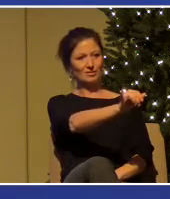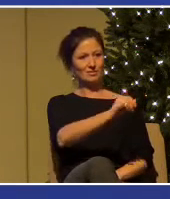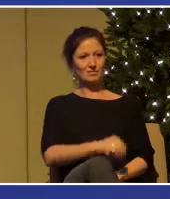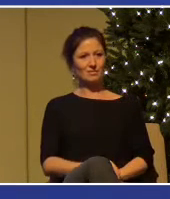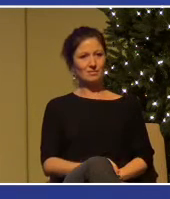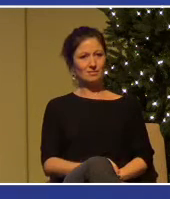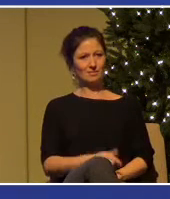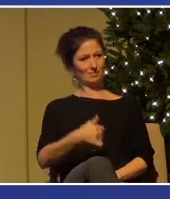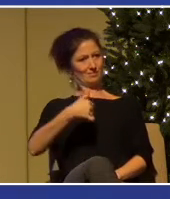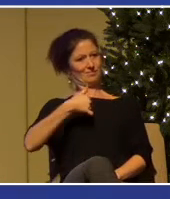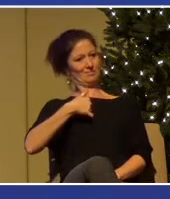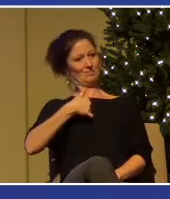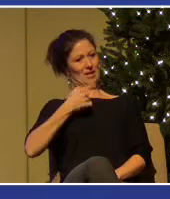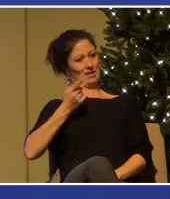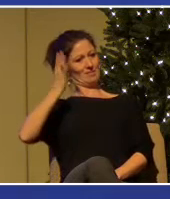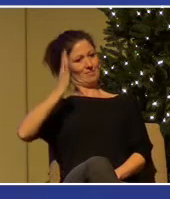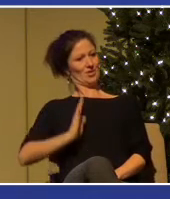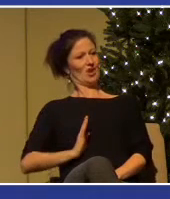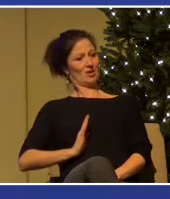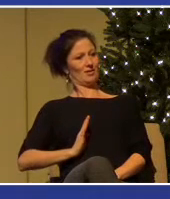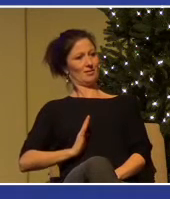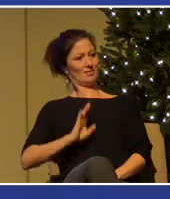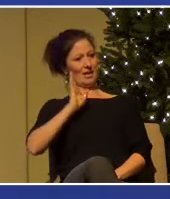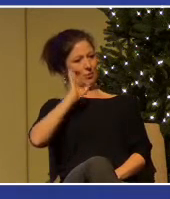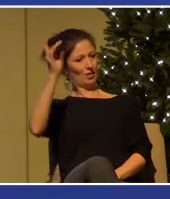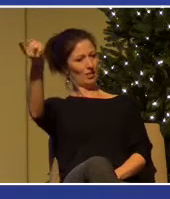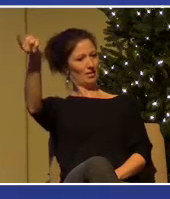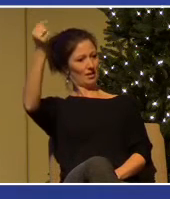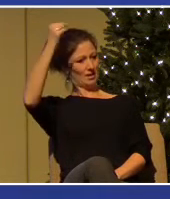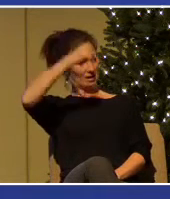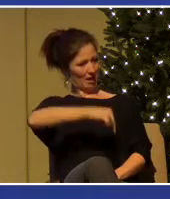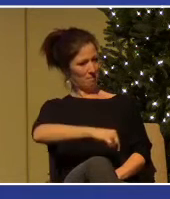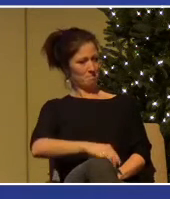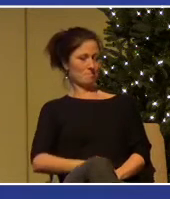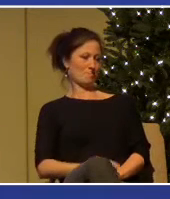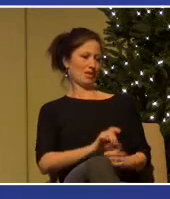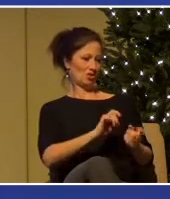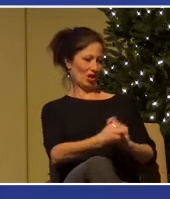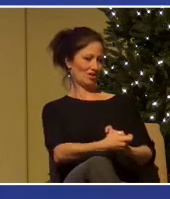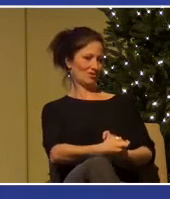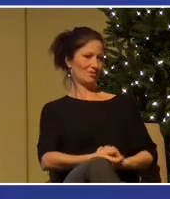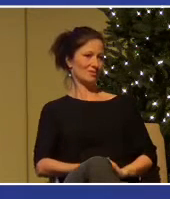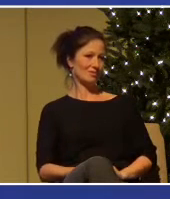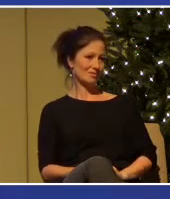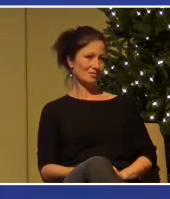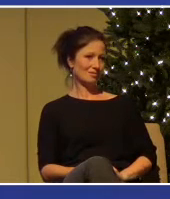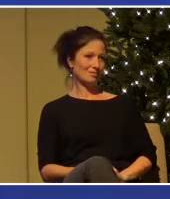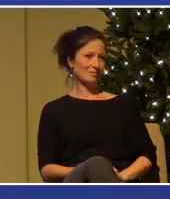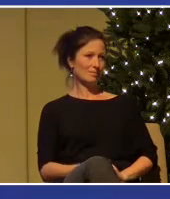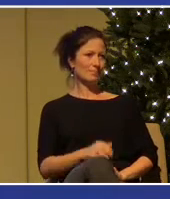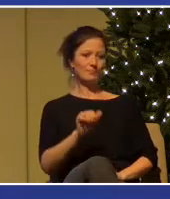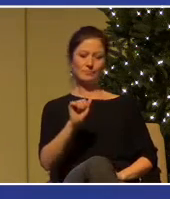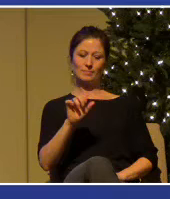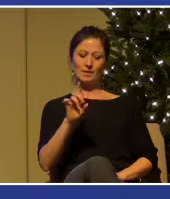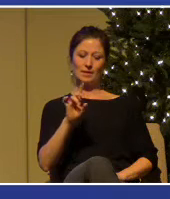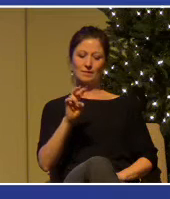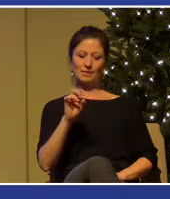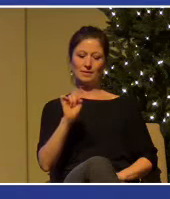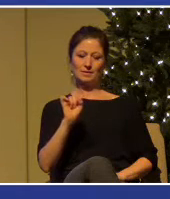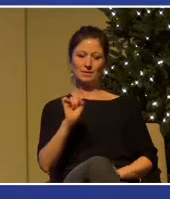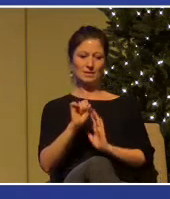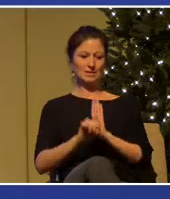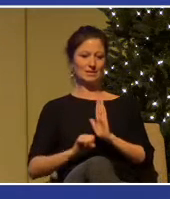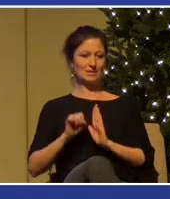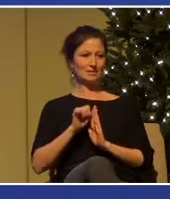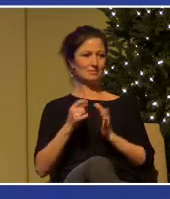Because I am the God who comes. And so in this Advent season, I believe God wants us to see him in that way,